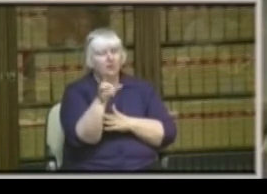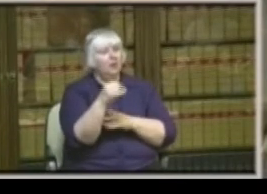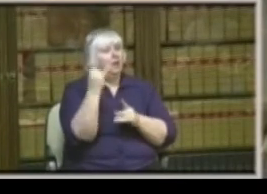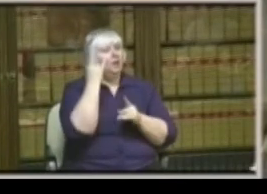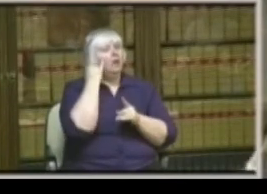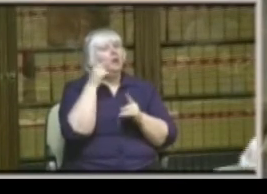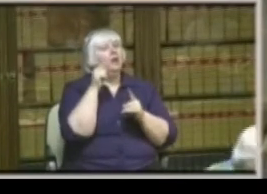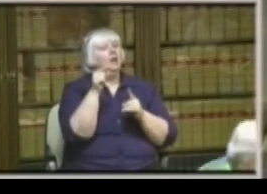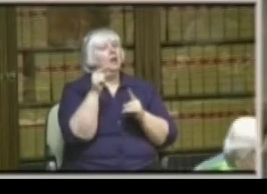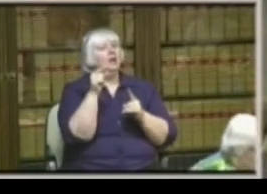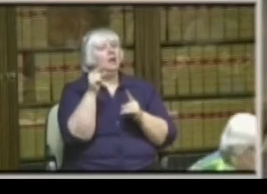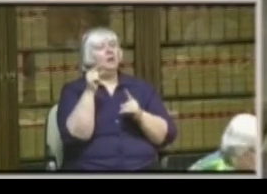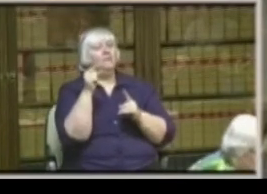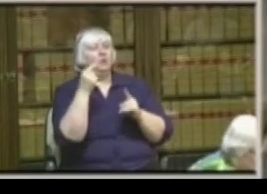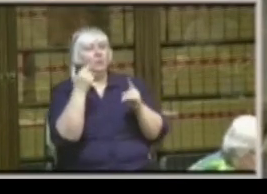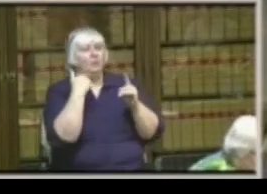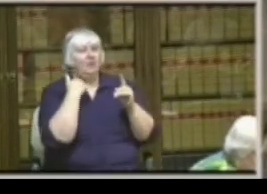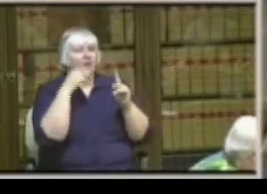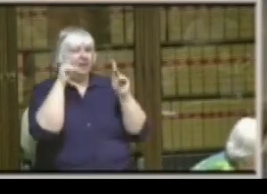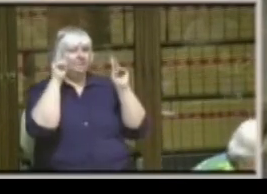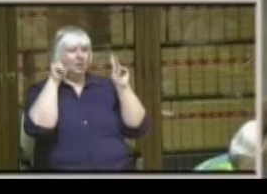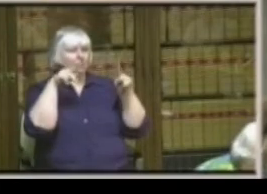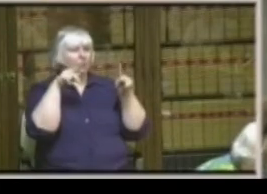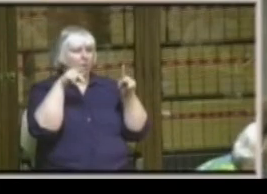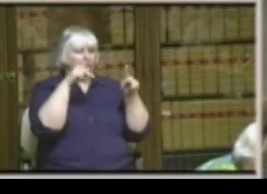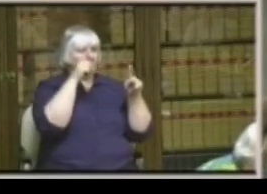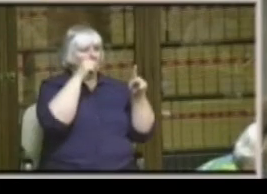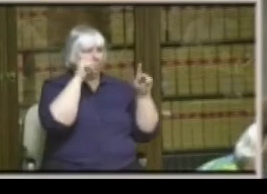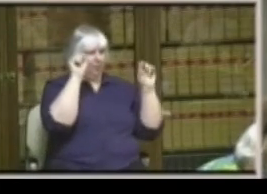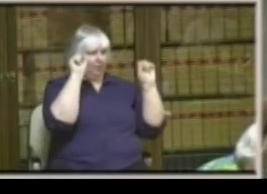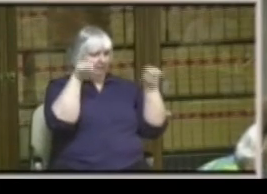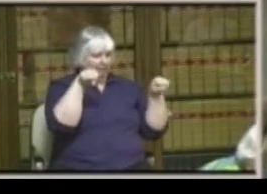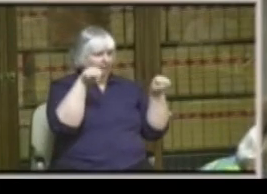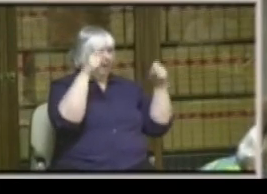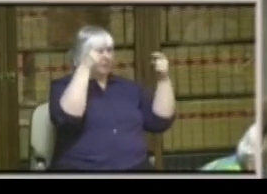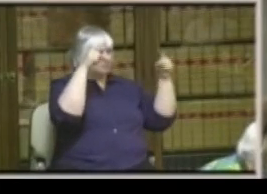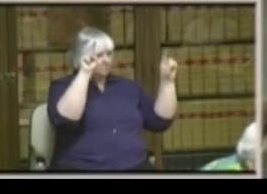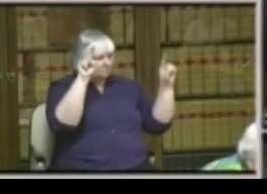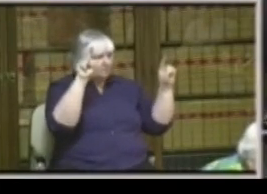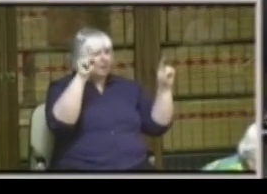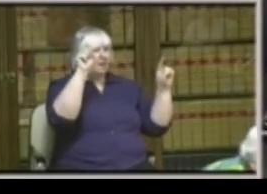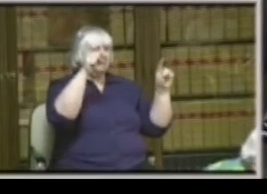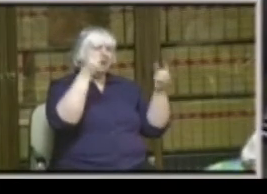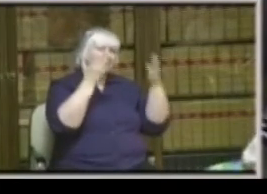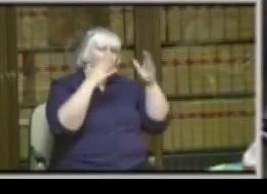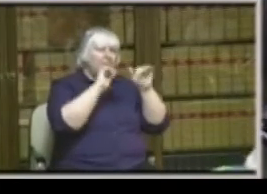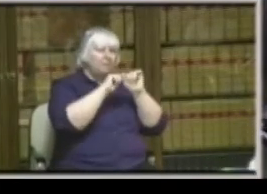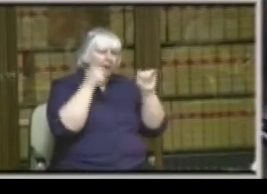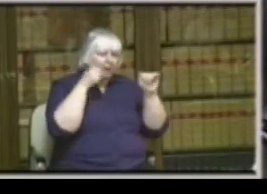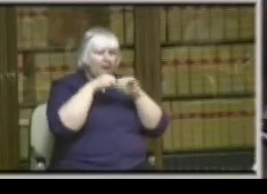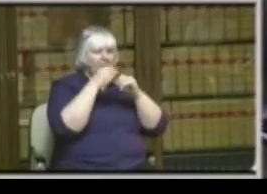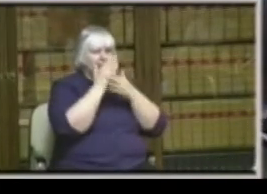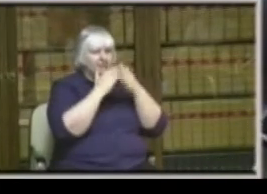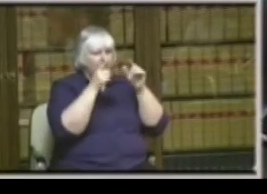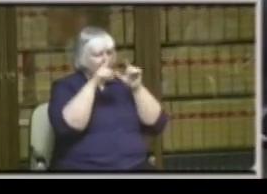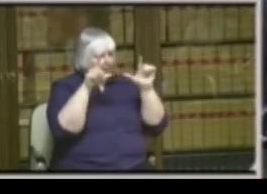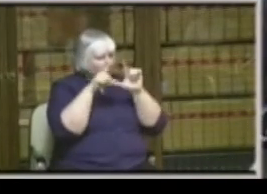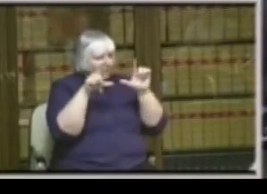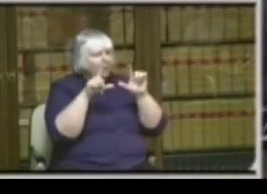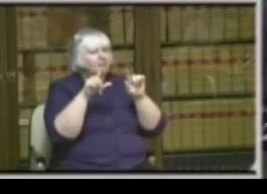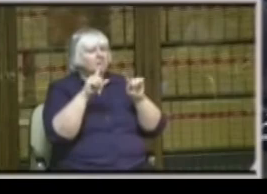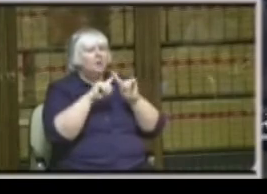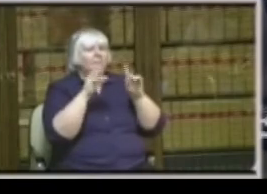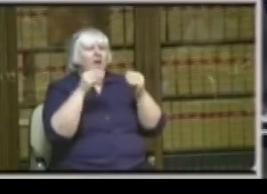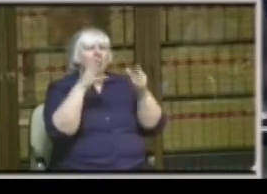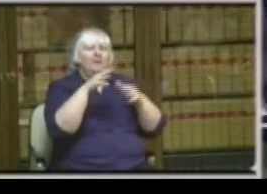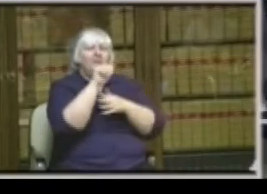if you've got somebody who's bright, who's capable of succeeding, yes, maybe they're behind in some of their language, give them